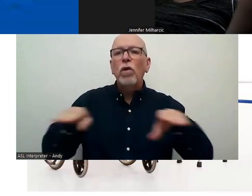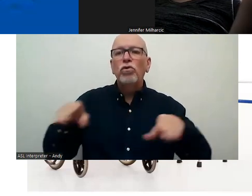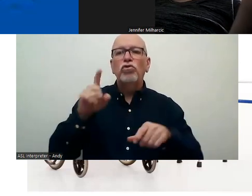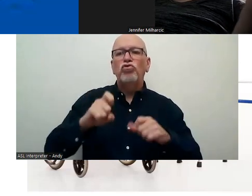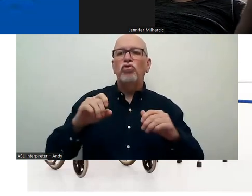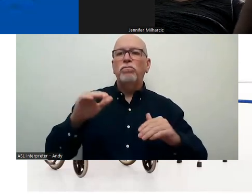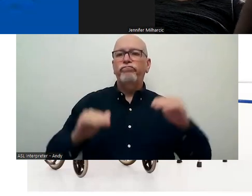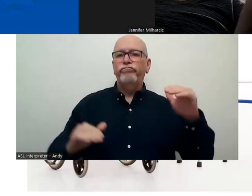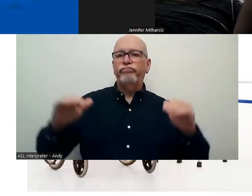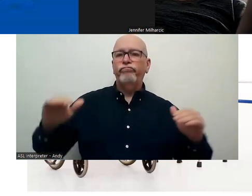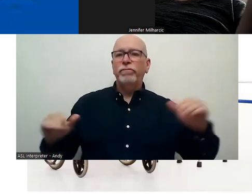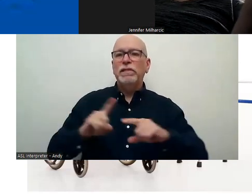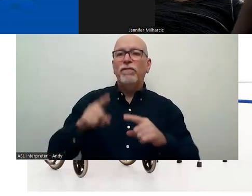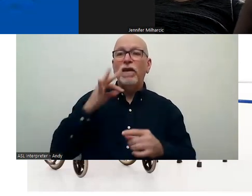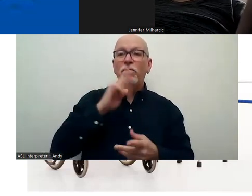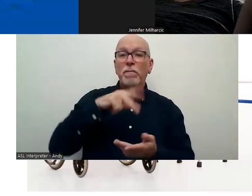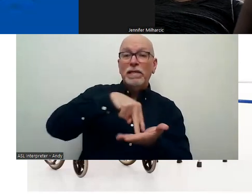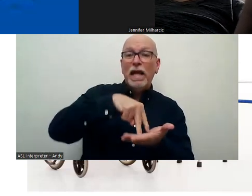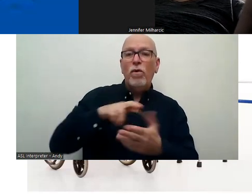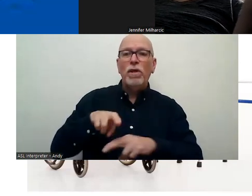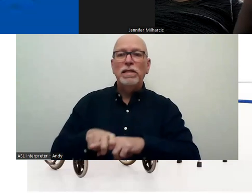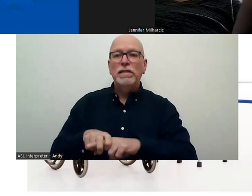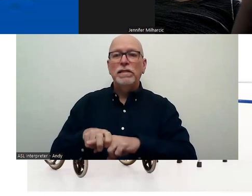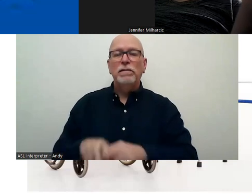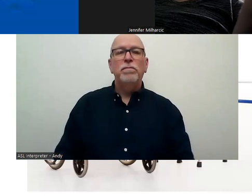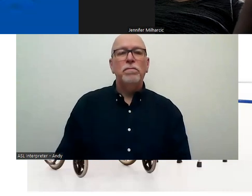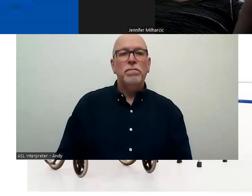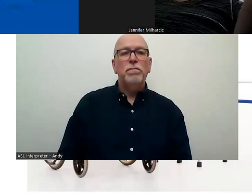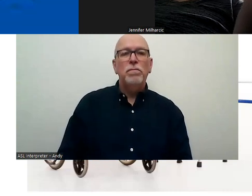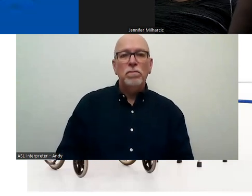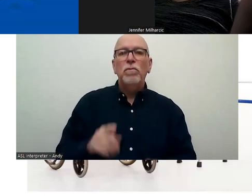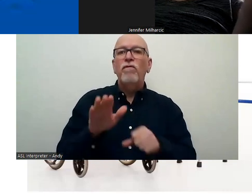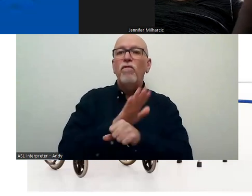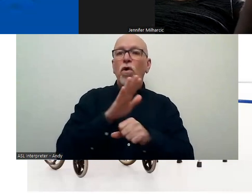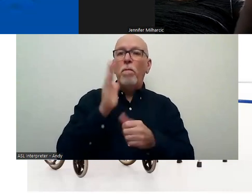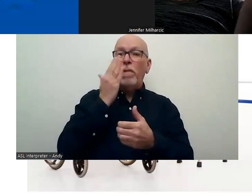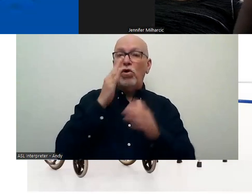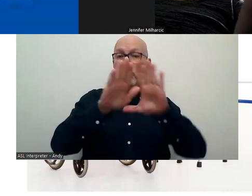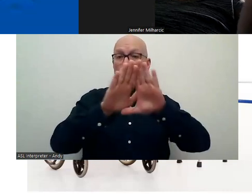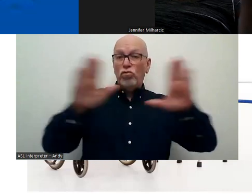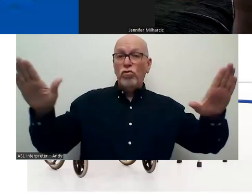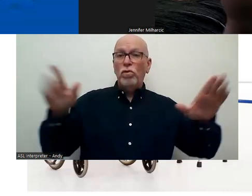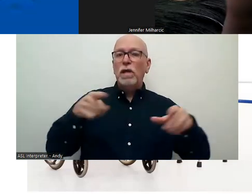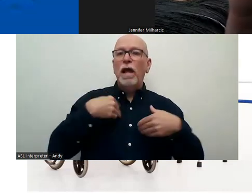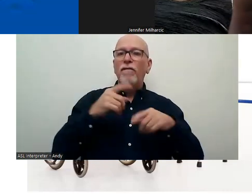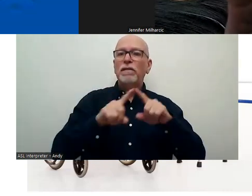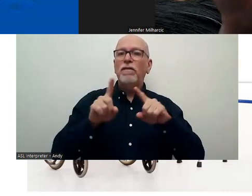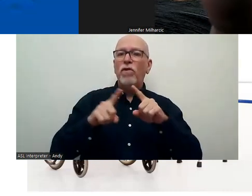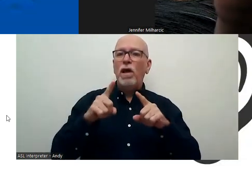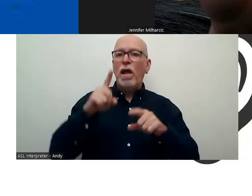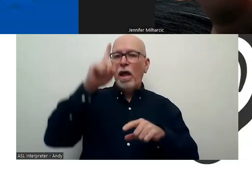accommodate people who are standing or sitting full length mirrors also accommodate persons of different heights